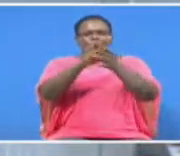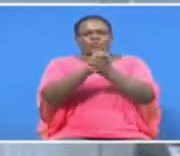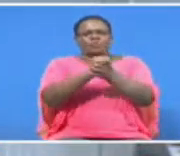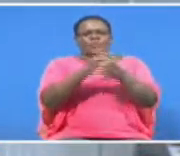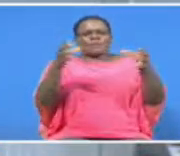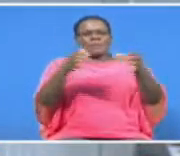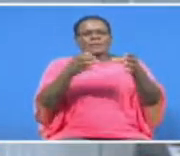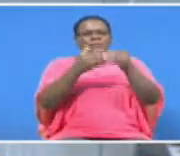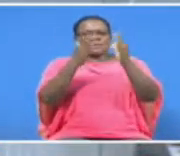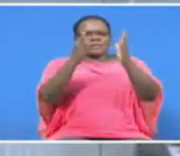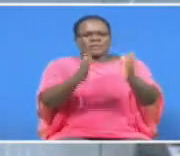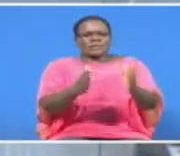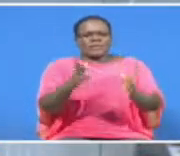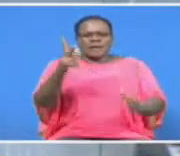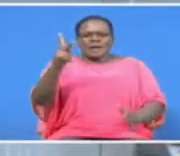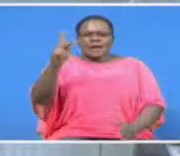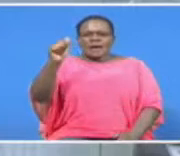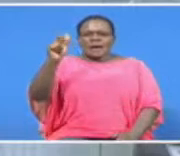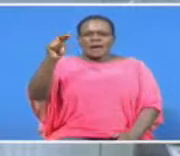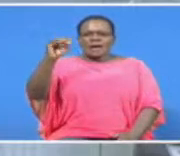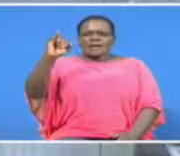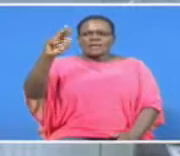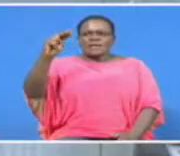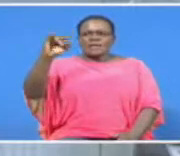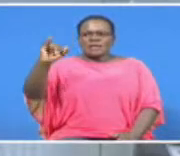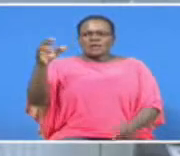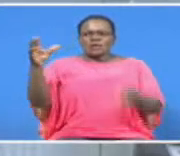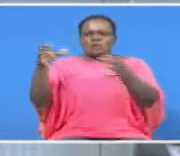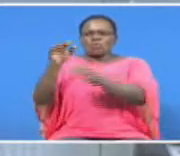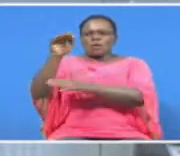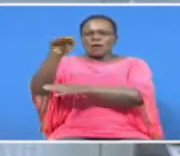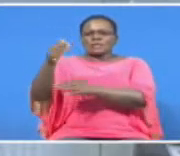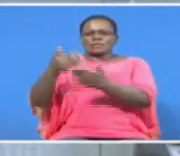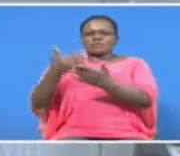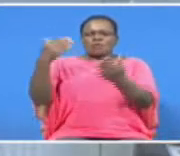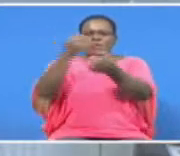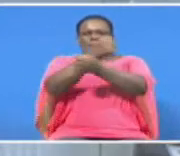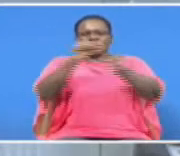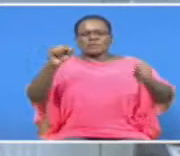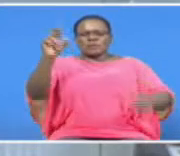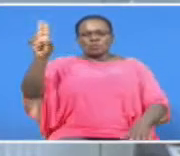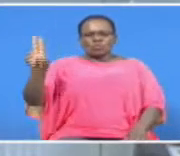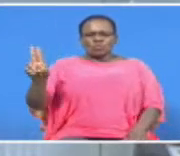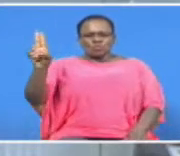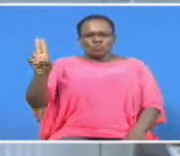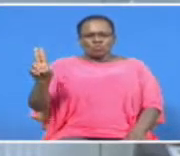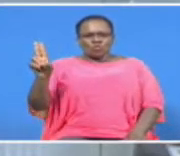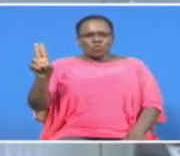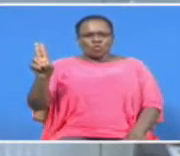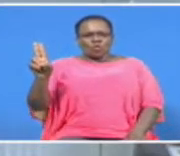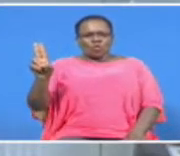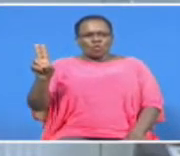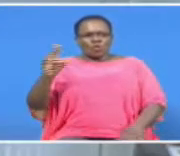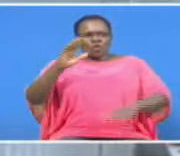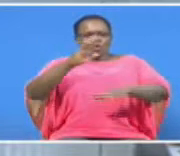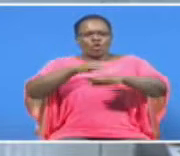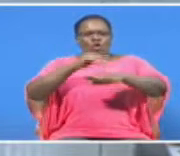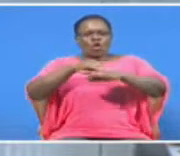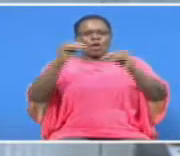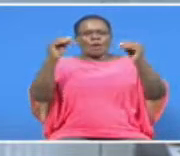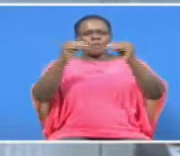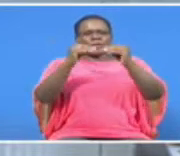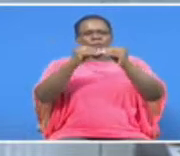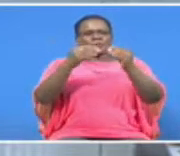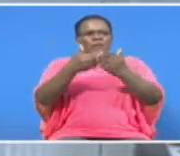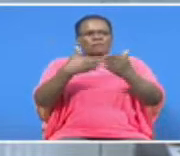Party leader on Kanini Kega's faction, is now asking former President Uhuru Kenyatta to convene a meeting of the